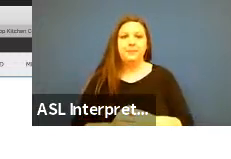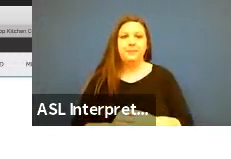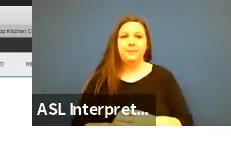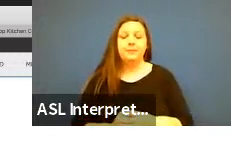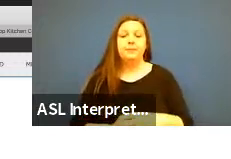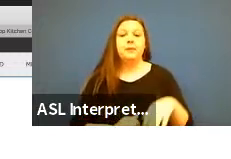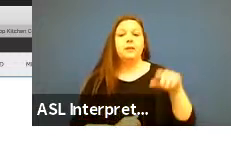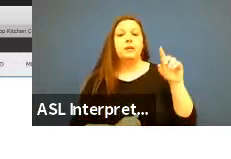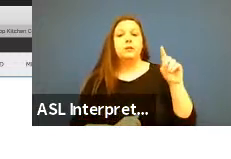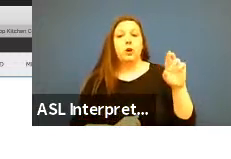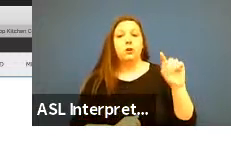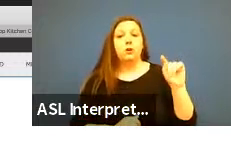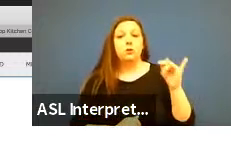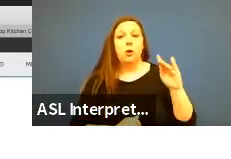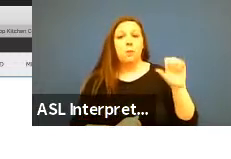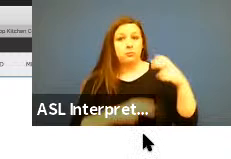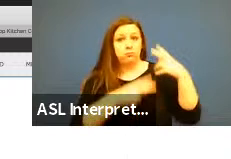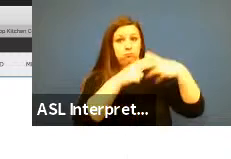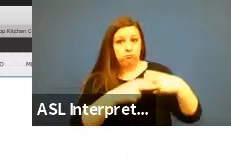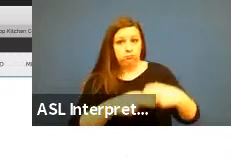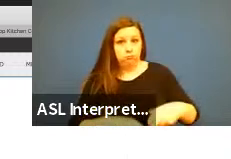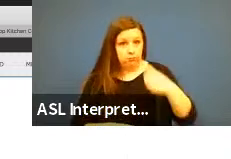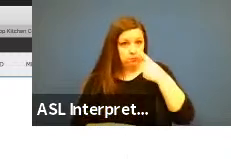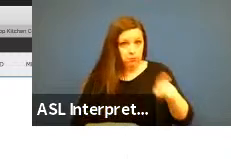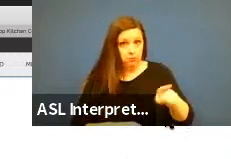Dr. Thomas, if you would conduct roll call for us.